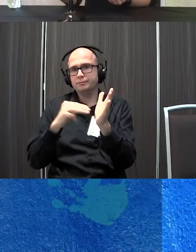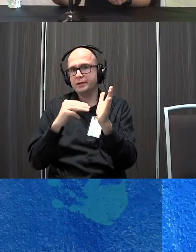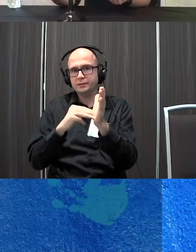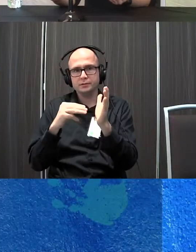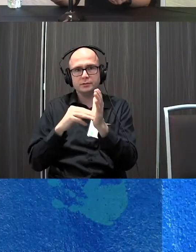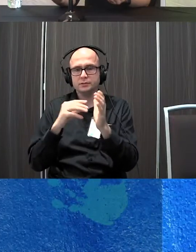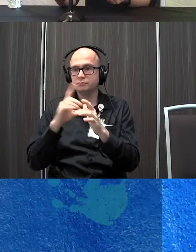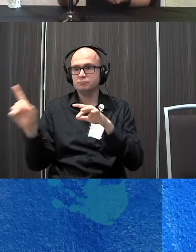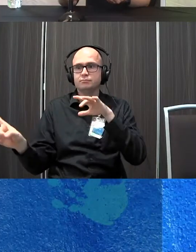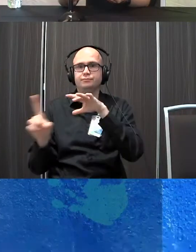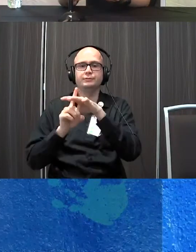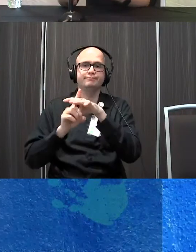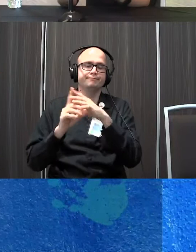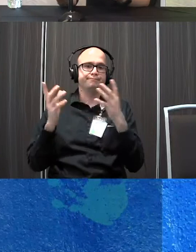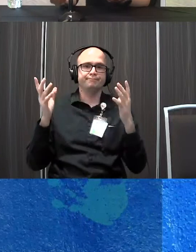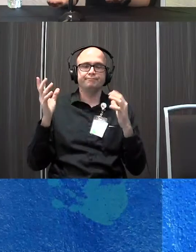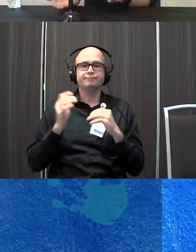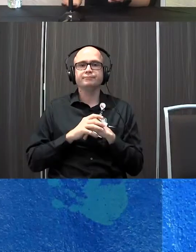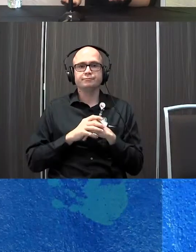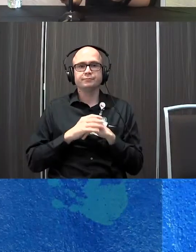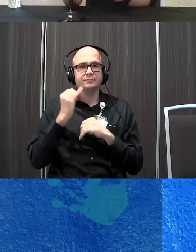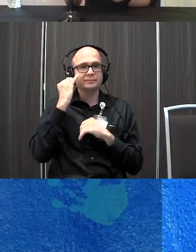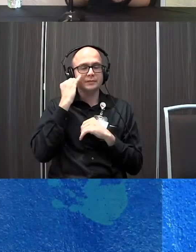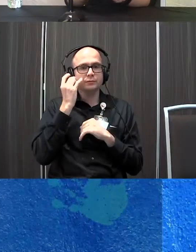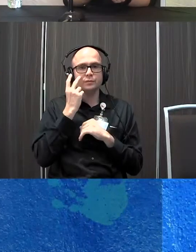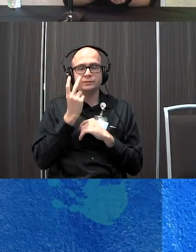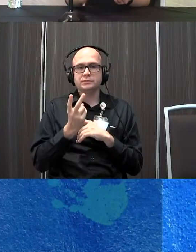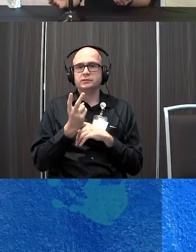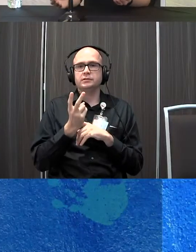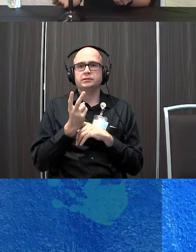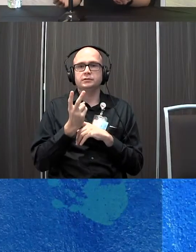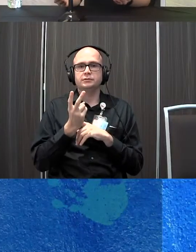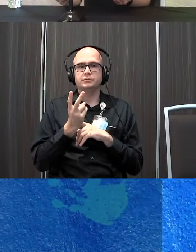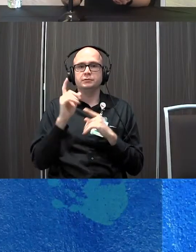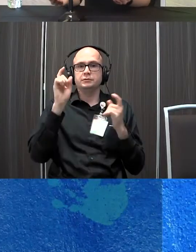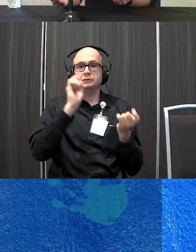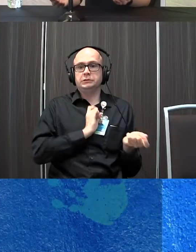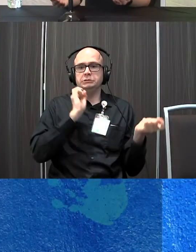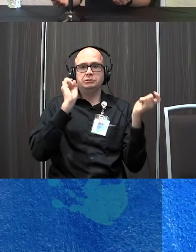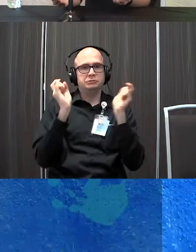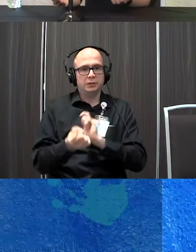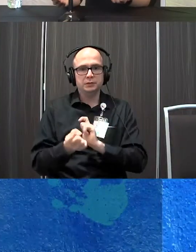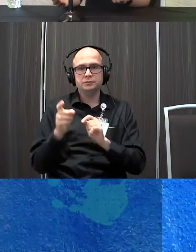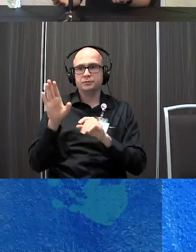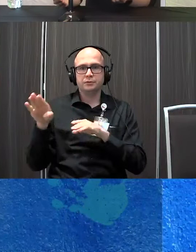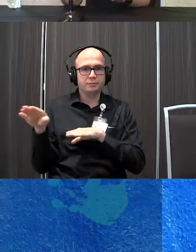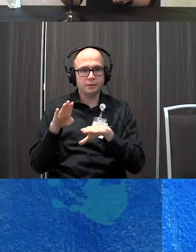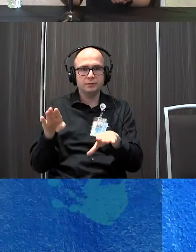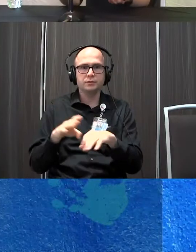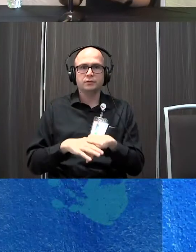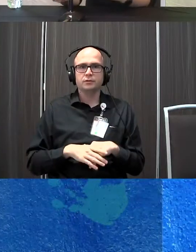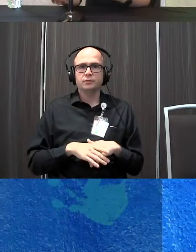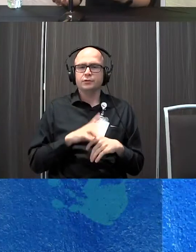come out of nowhere. So if we ever see a sudden change in behavior or something that's